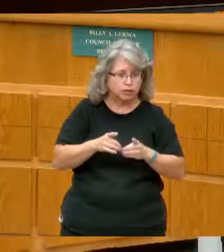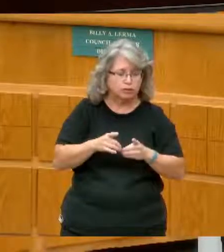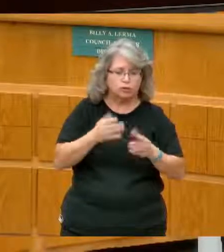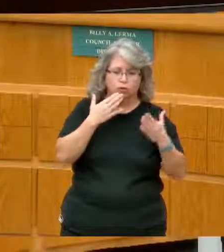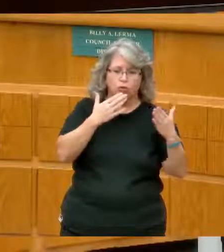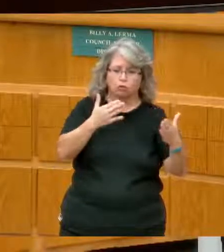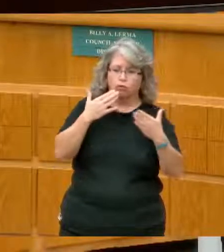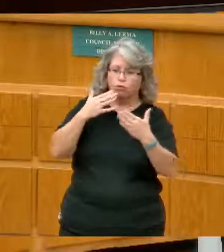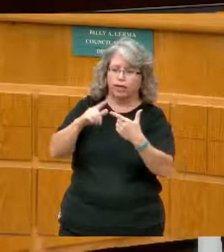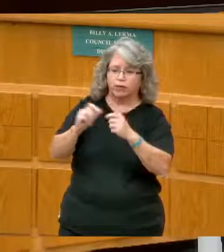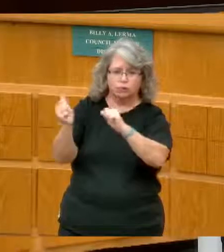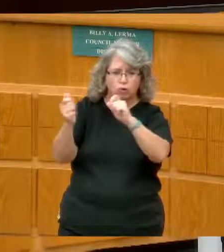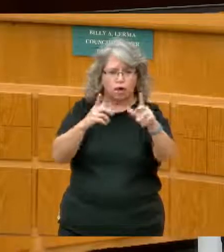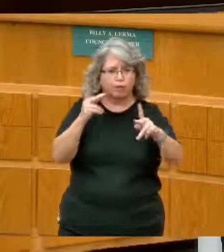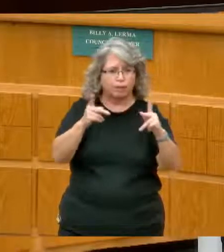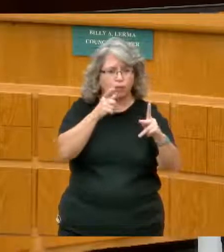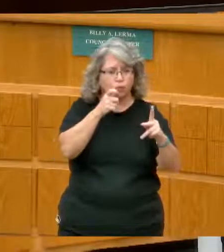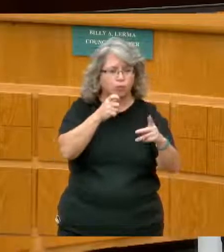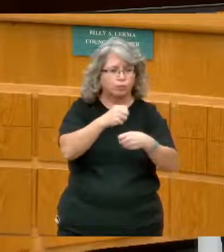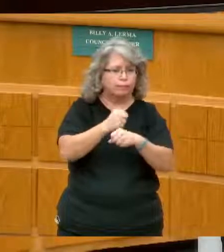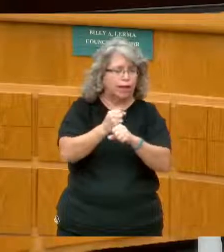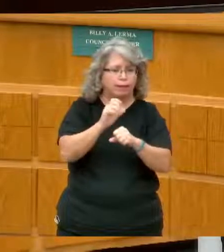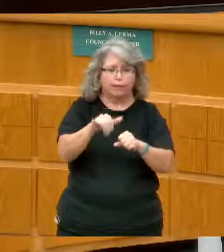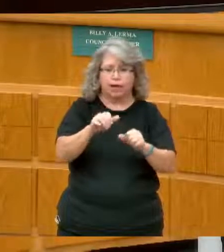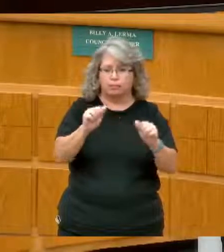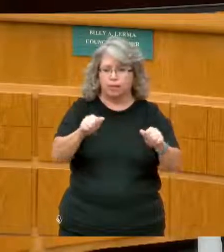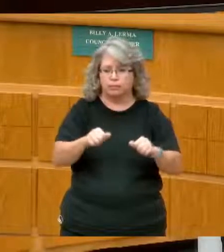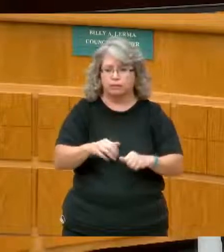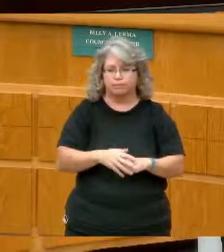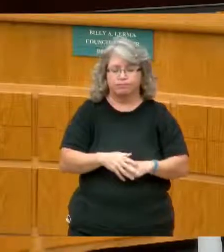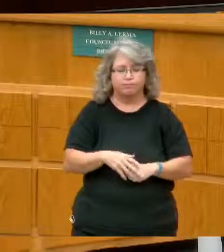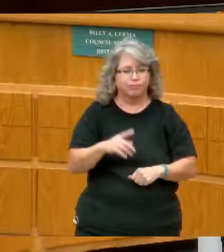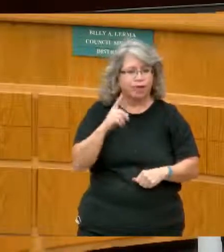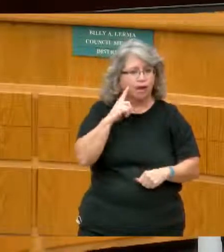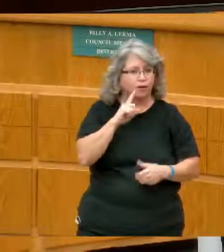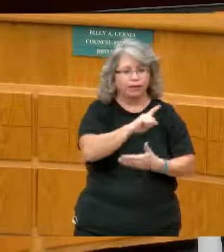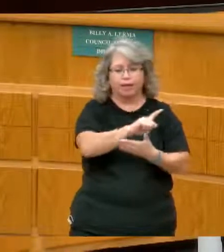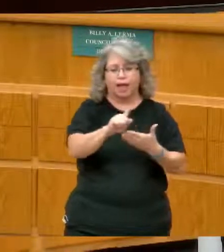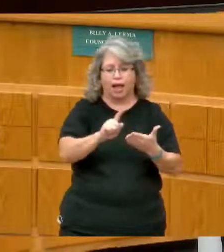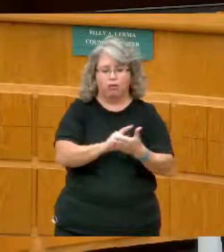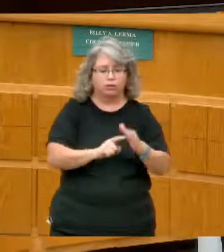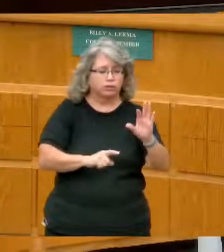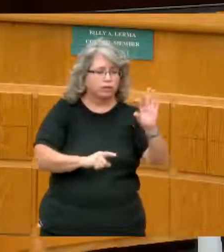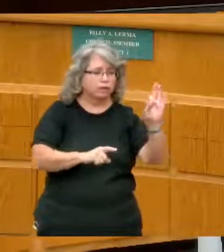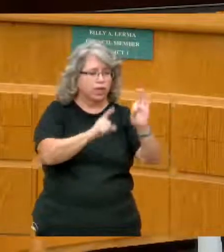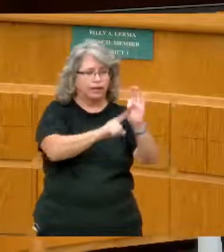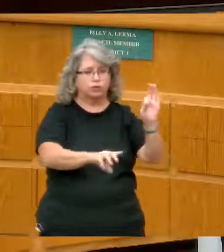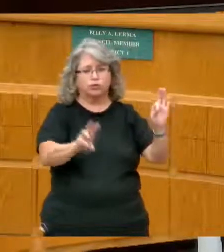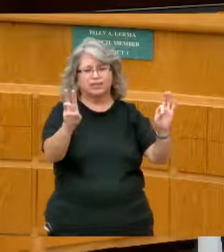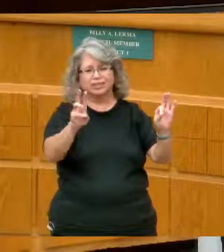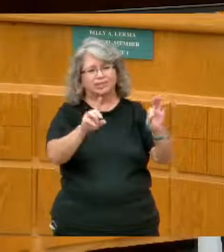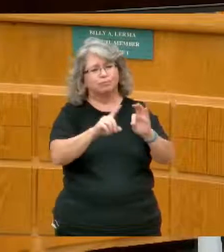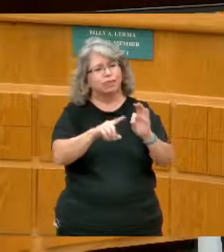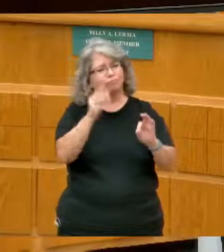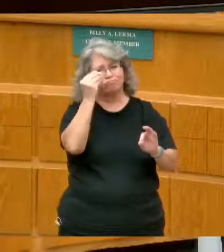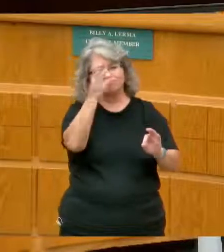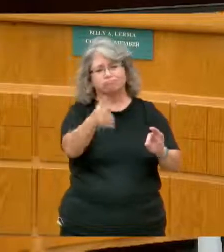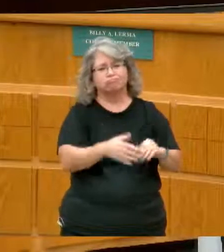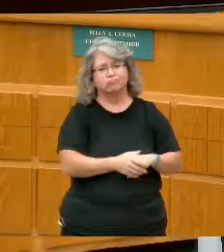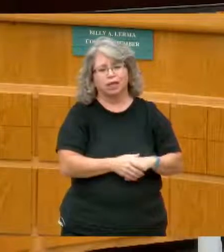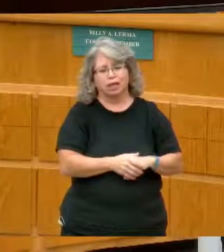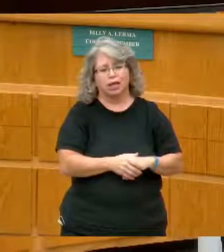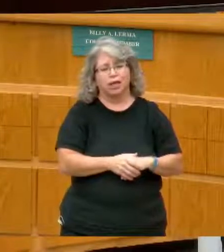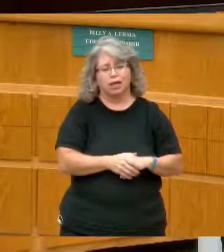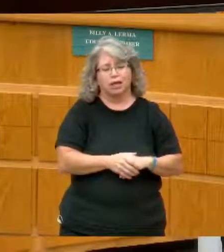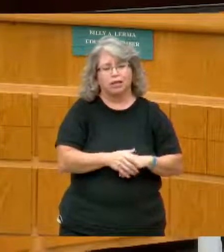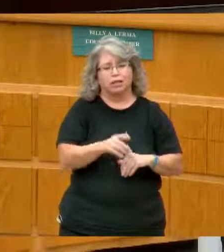possible. I just heard it said that, it's the hours are 9 a.m. to 6 p.m. But my friends, let me tell you, in order to